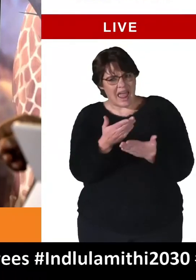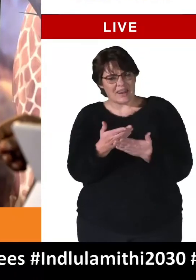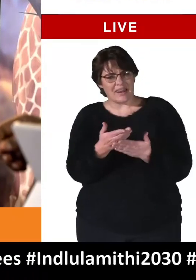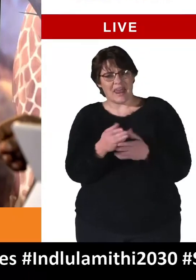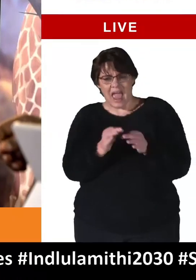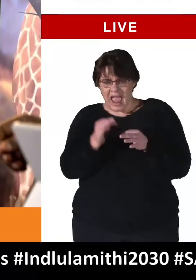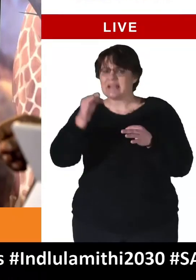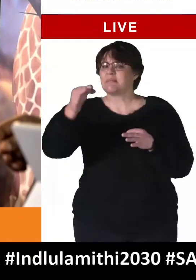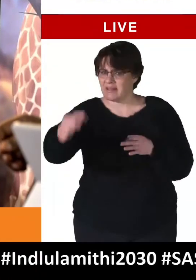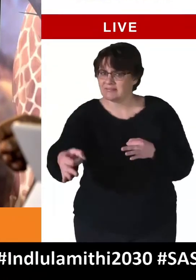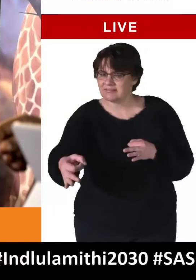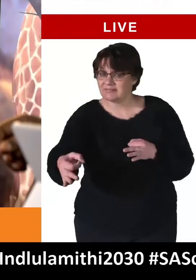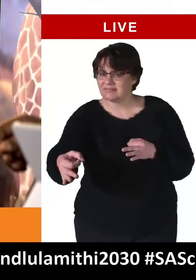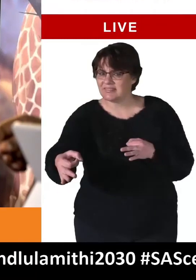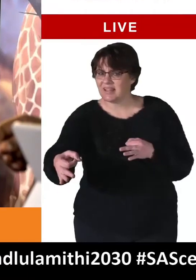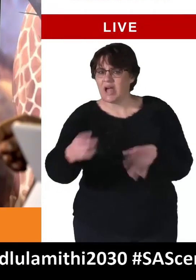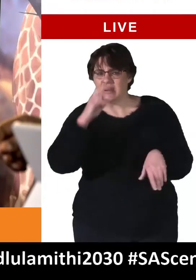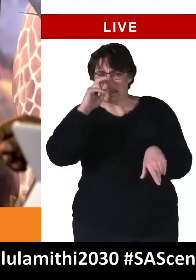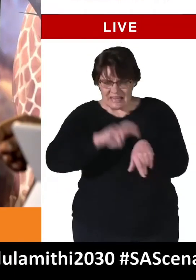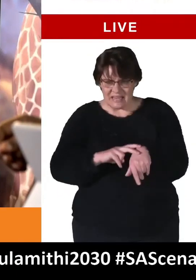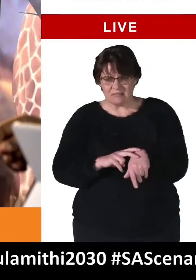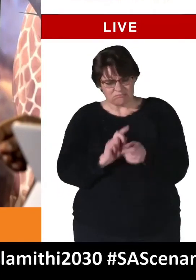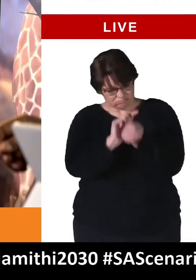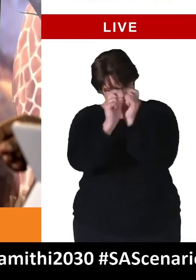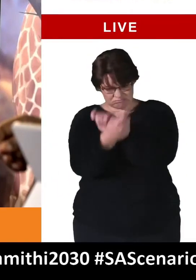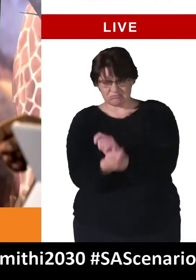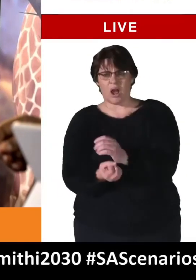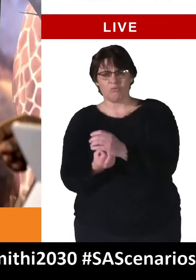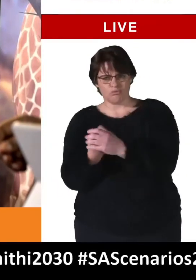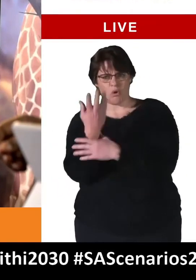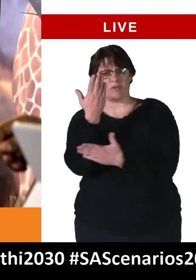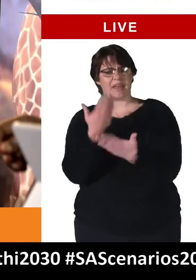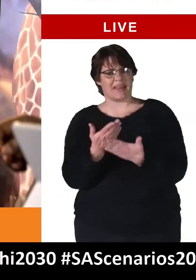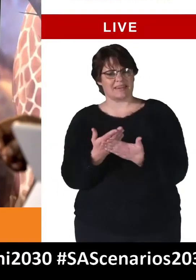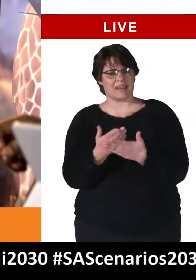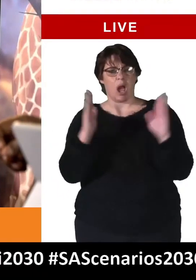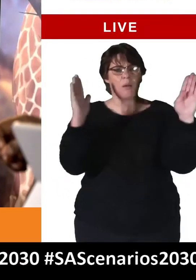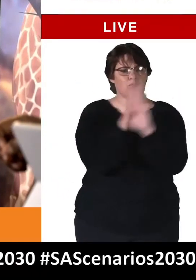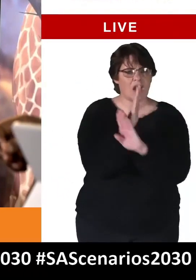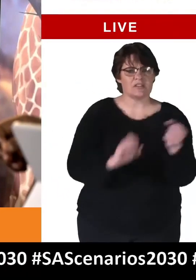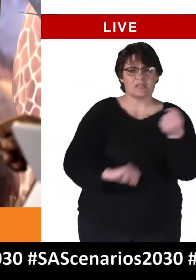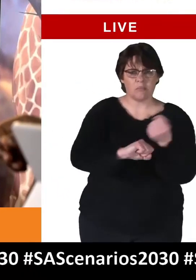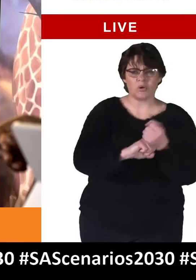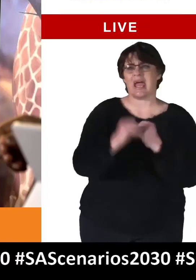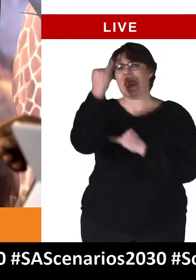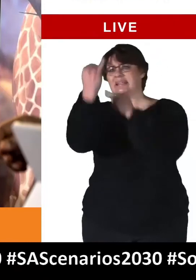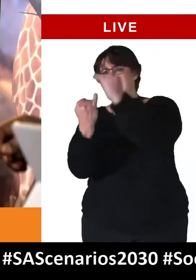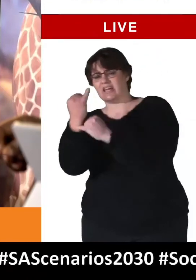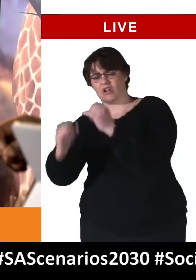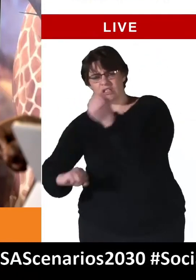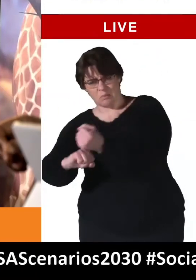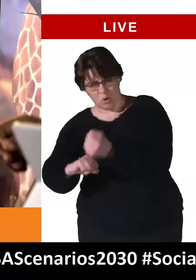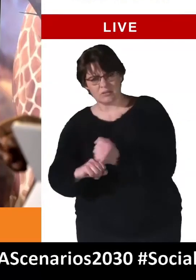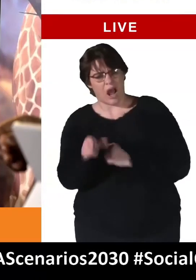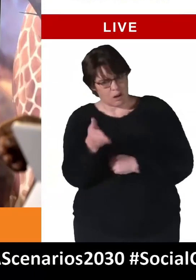be expansionary and lead to growth. The private sector support and international support, in this we are looking